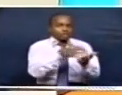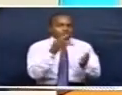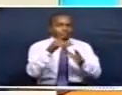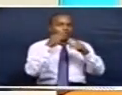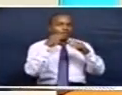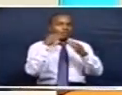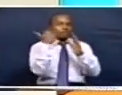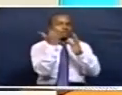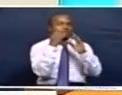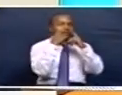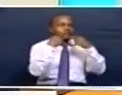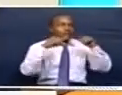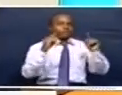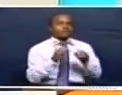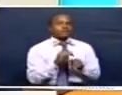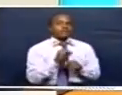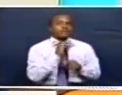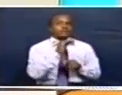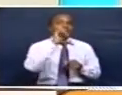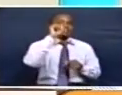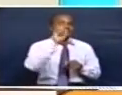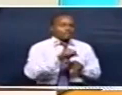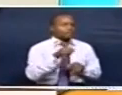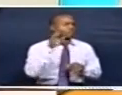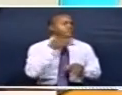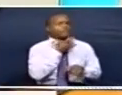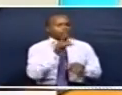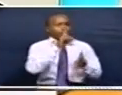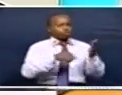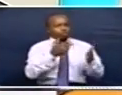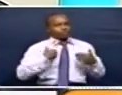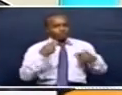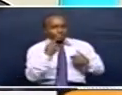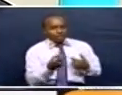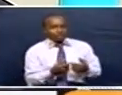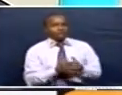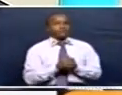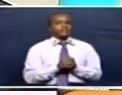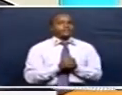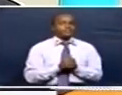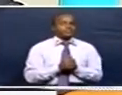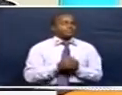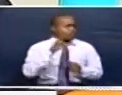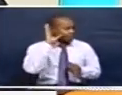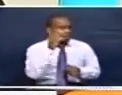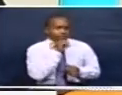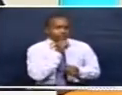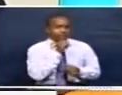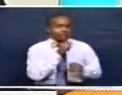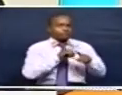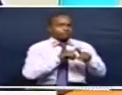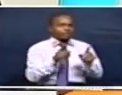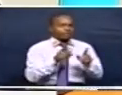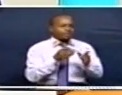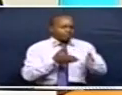statement was, yes, we like the things you've said. Yes, we like the things that you've told us. But we do not like the tone